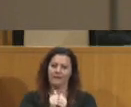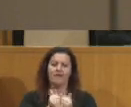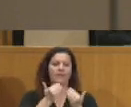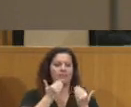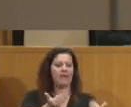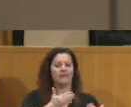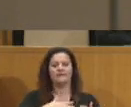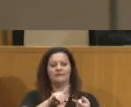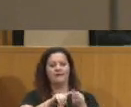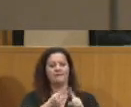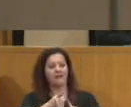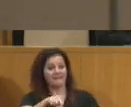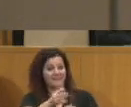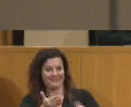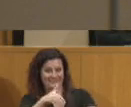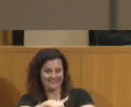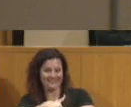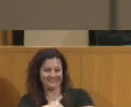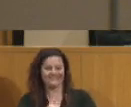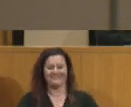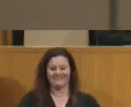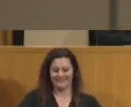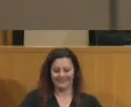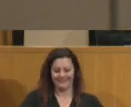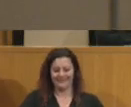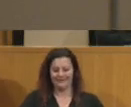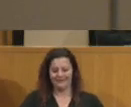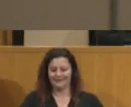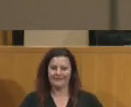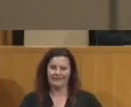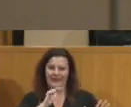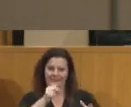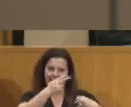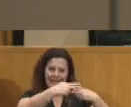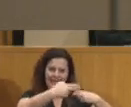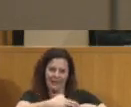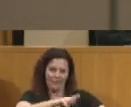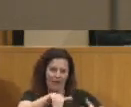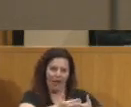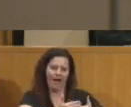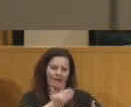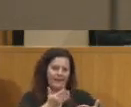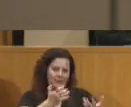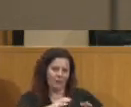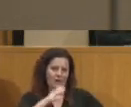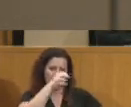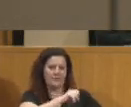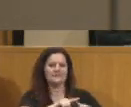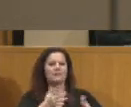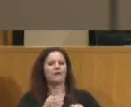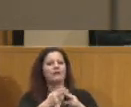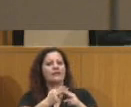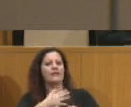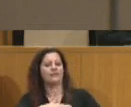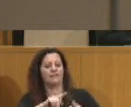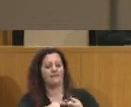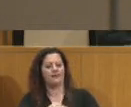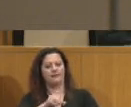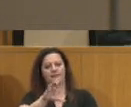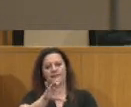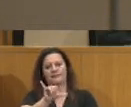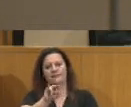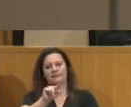here. So I'm just going to take a moment, Mayor. You'll see that I'm going to follow the rules like on the agenda. Okay. I am so blessed. Thank